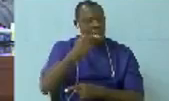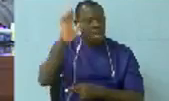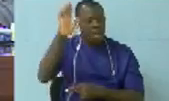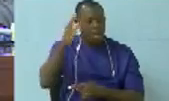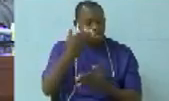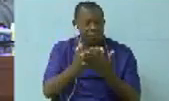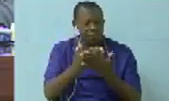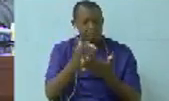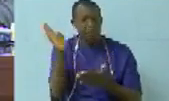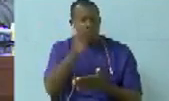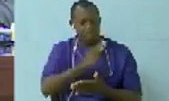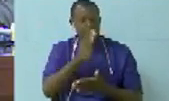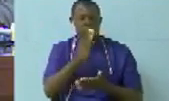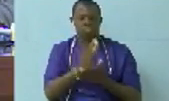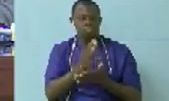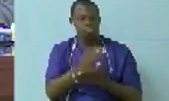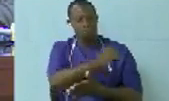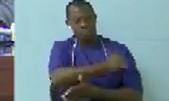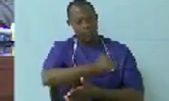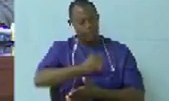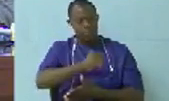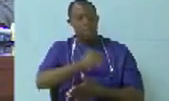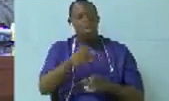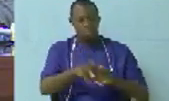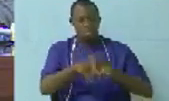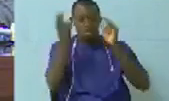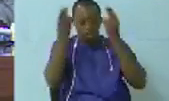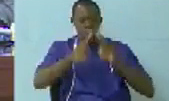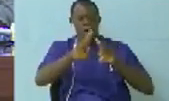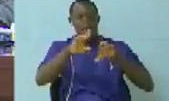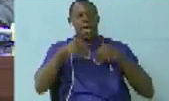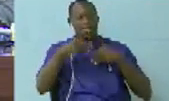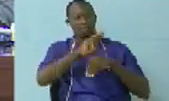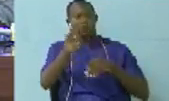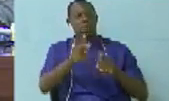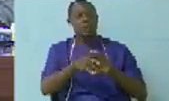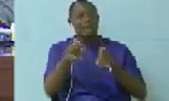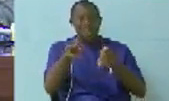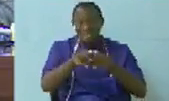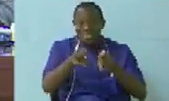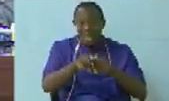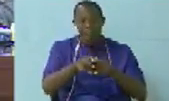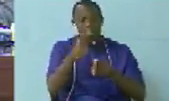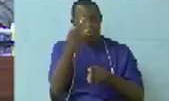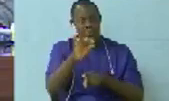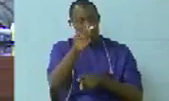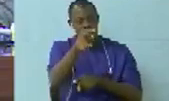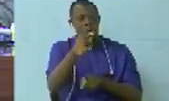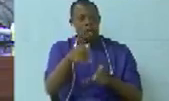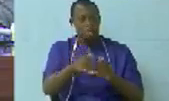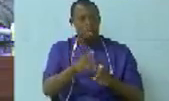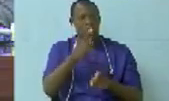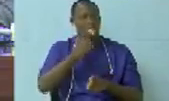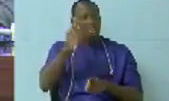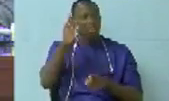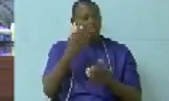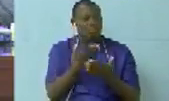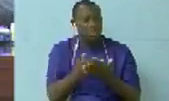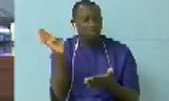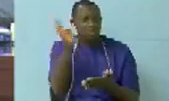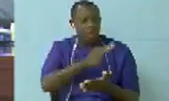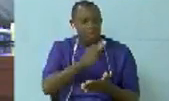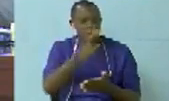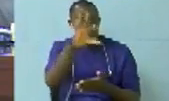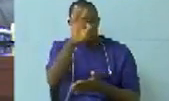It is also an offense to lie or provide false information to the TRRC.